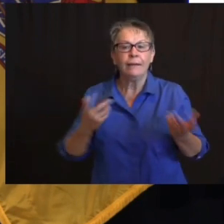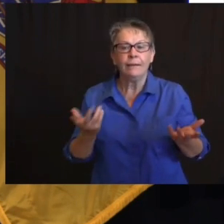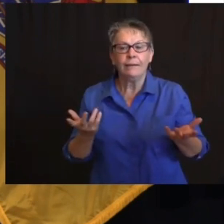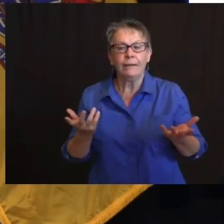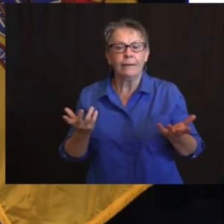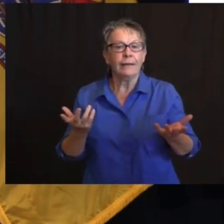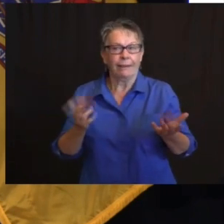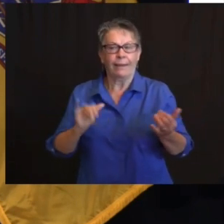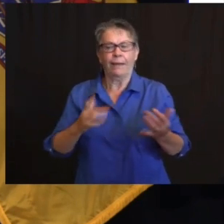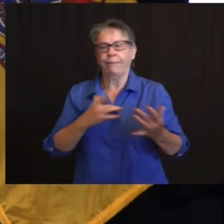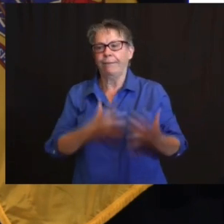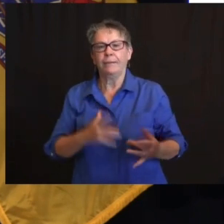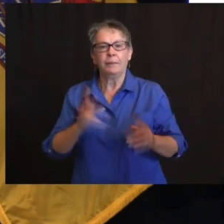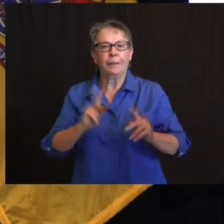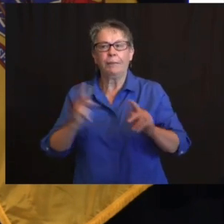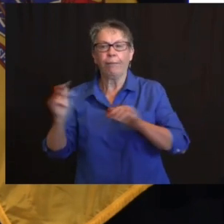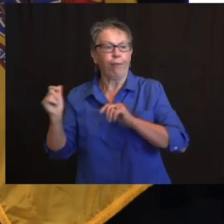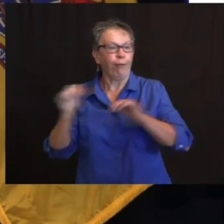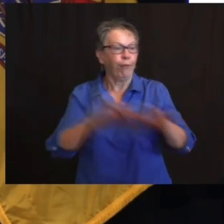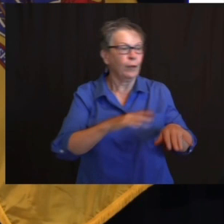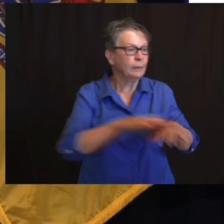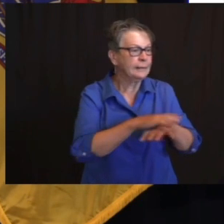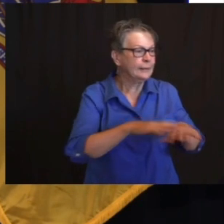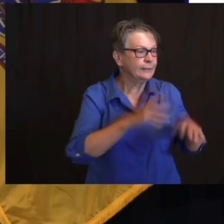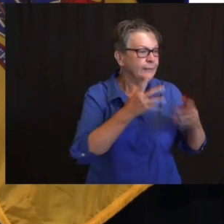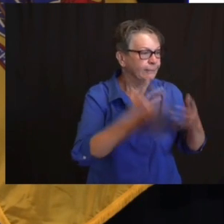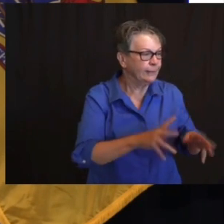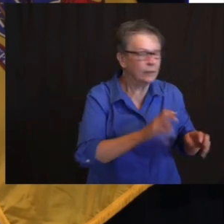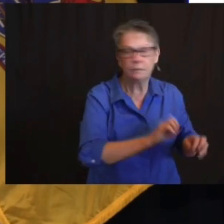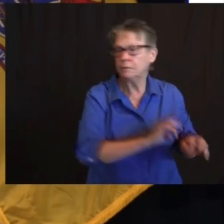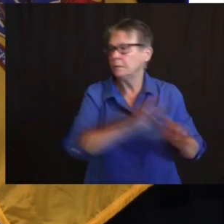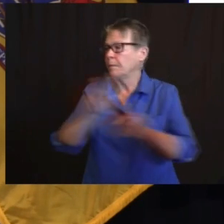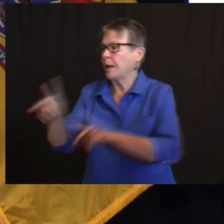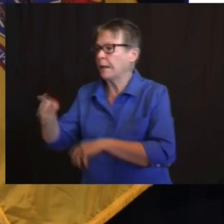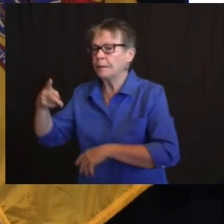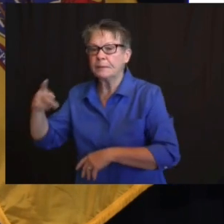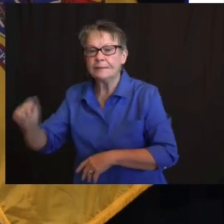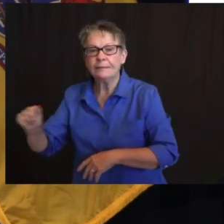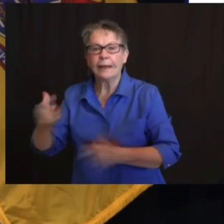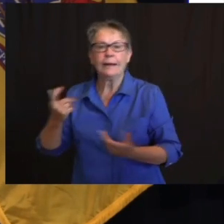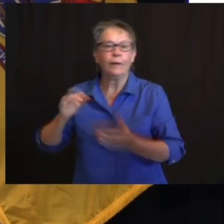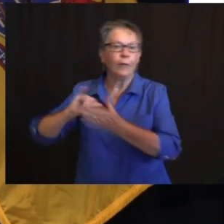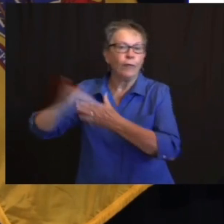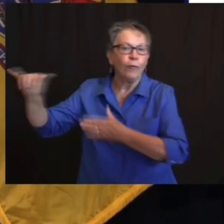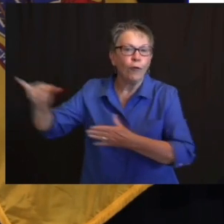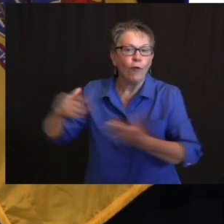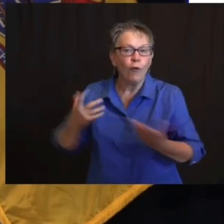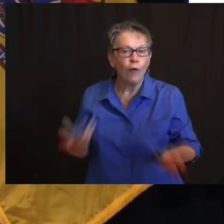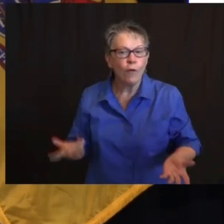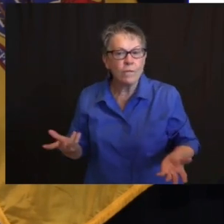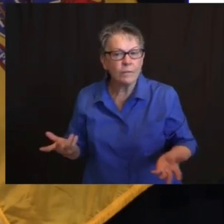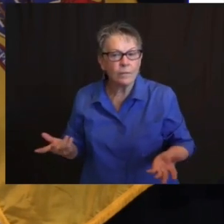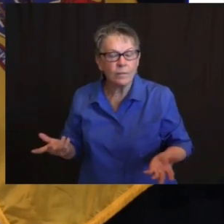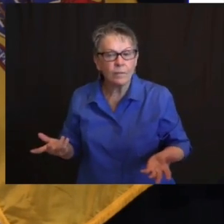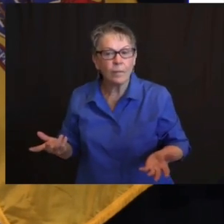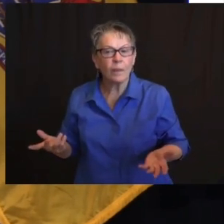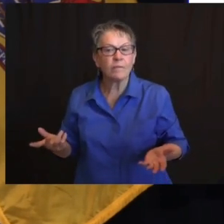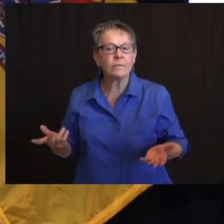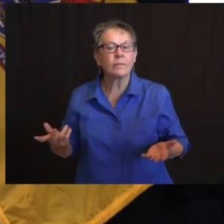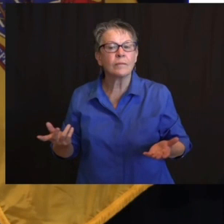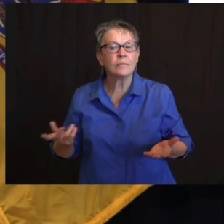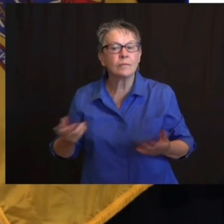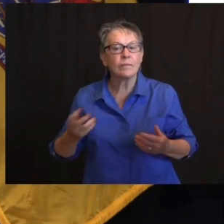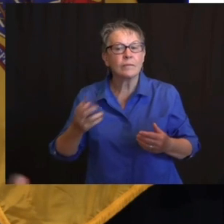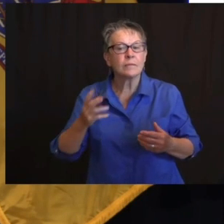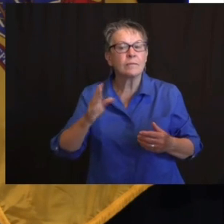disagree. I'm going to, one more time. I don't have the counties here, but we can get them to you. But